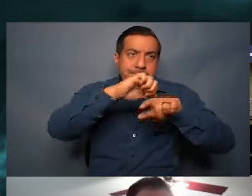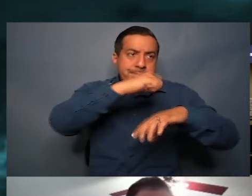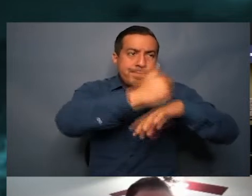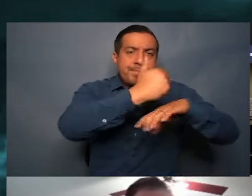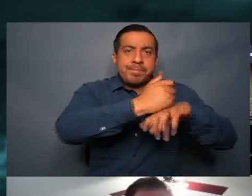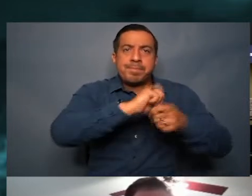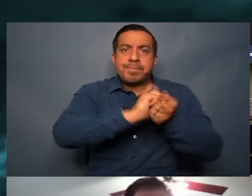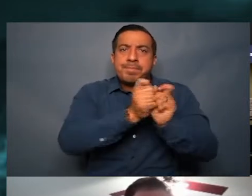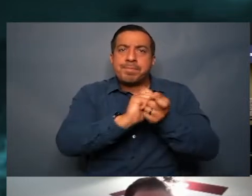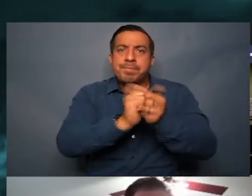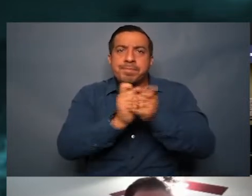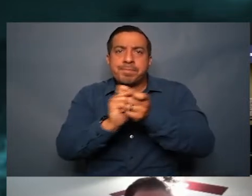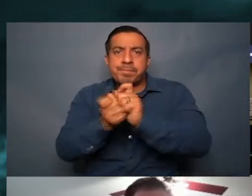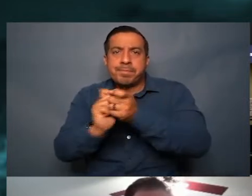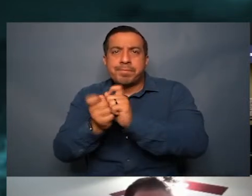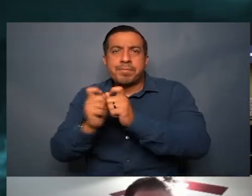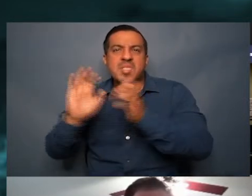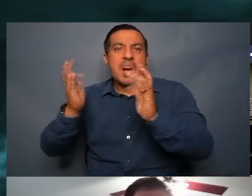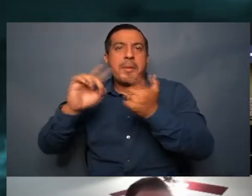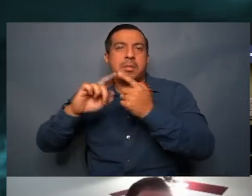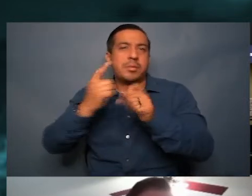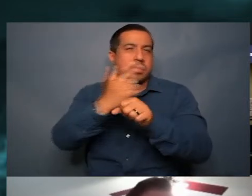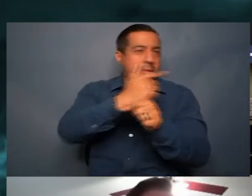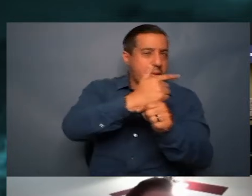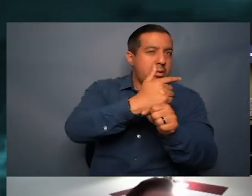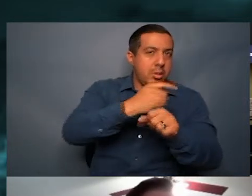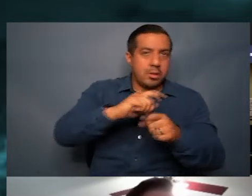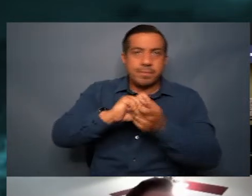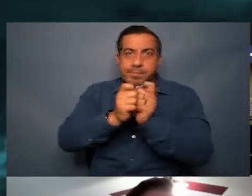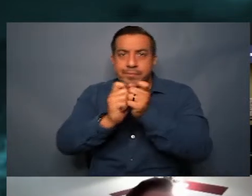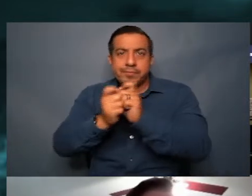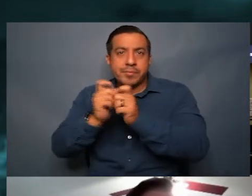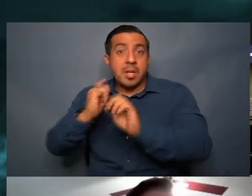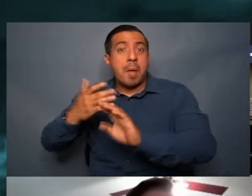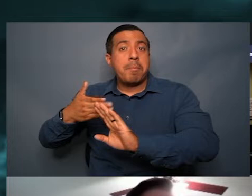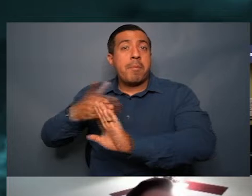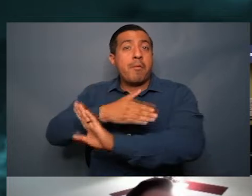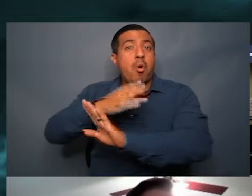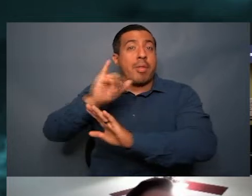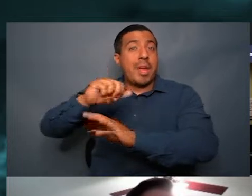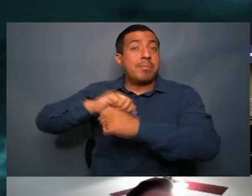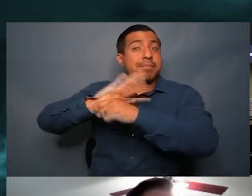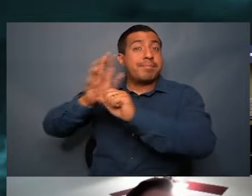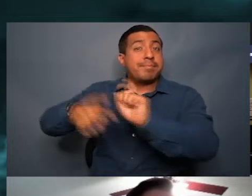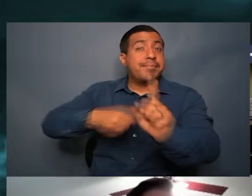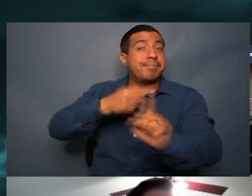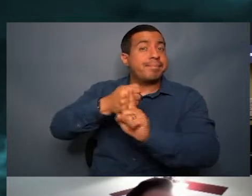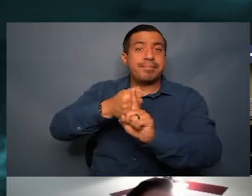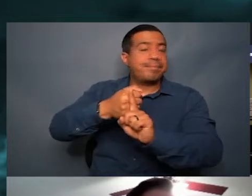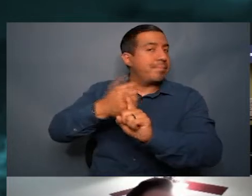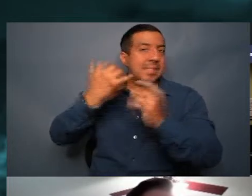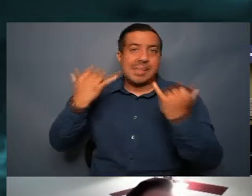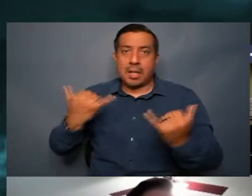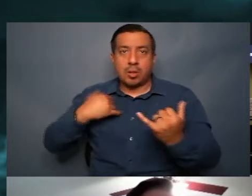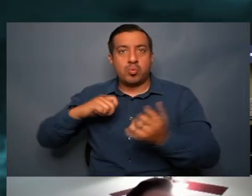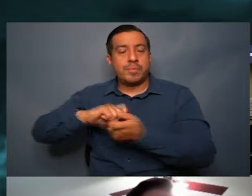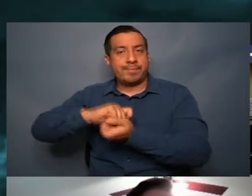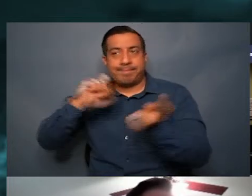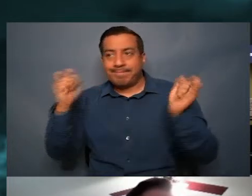have made since last year prior to a pandemic impacting the entire